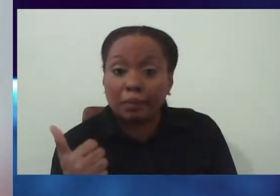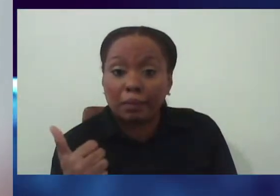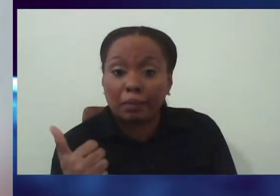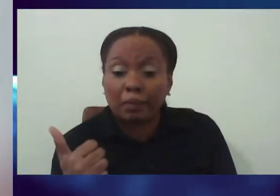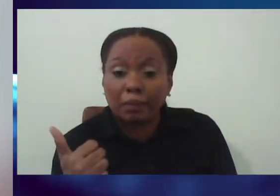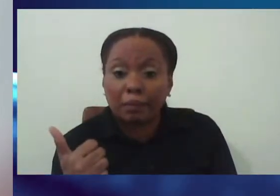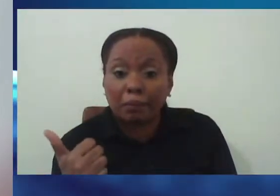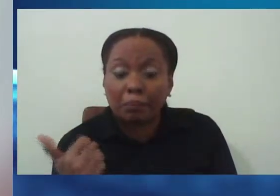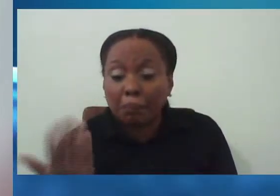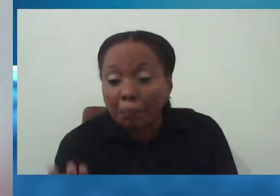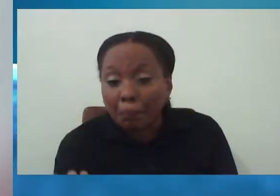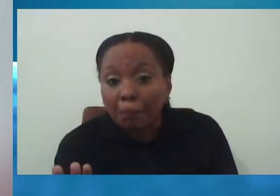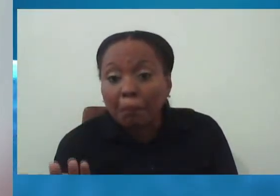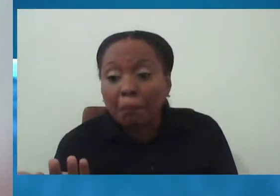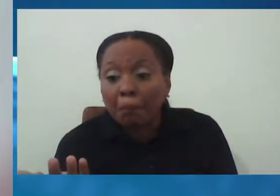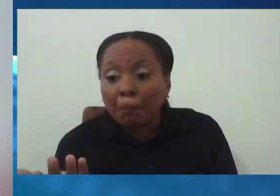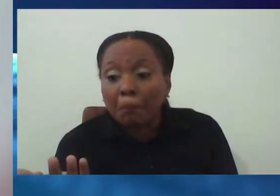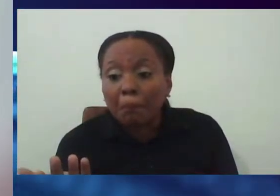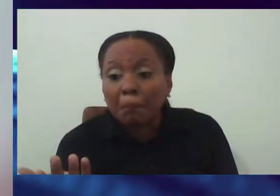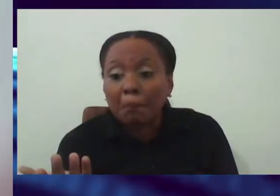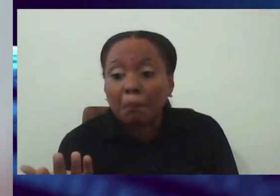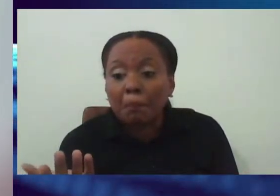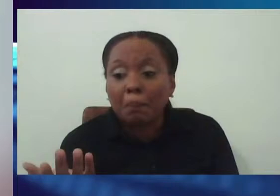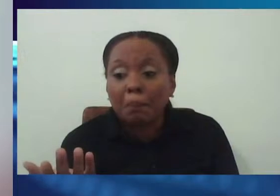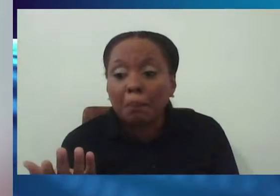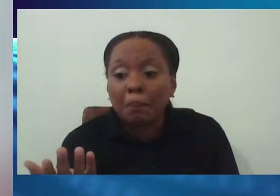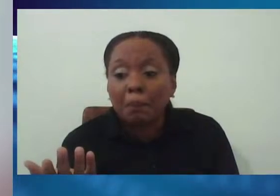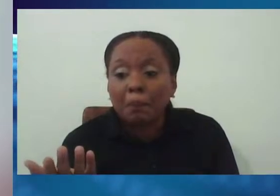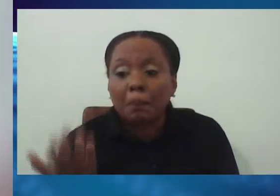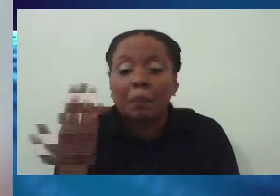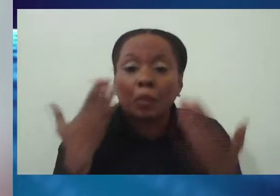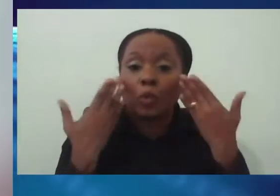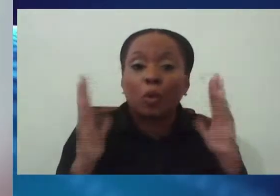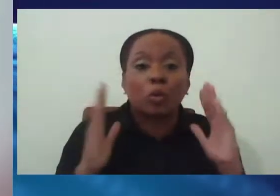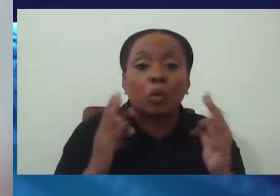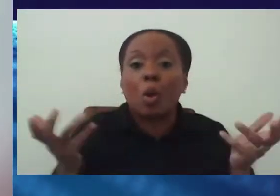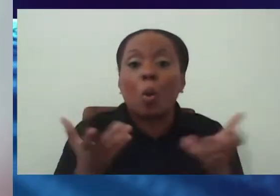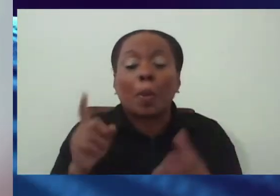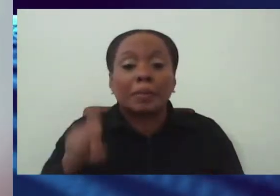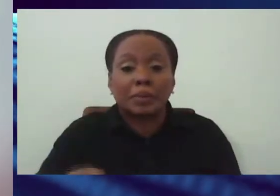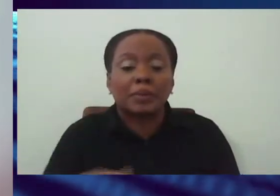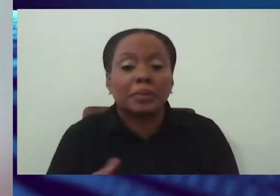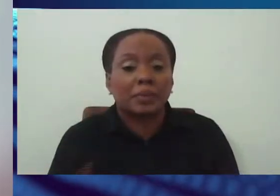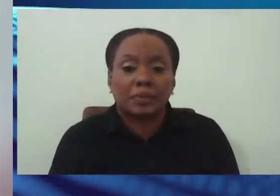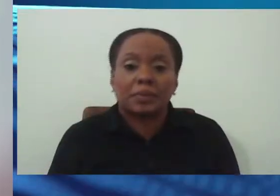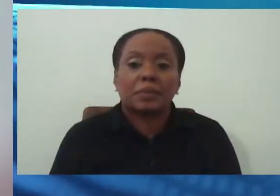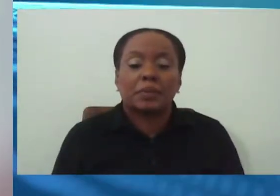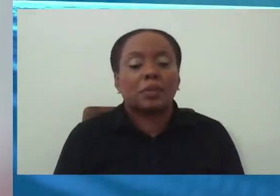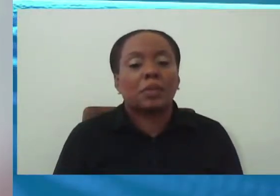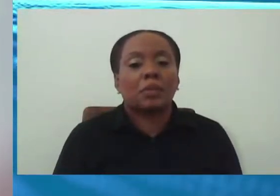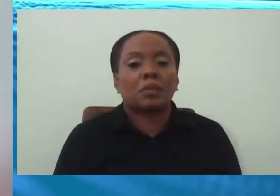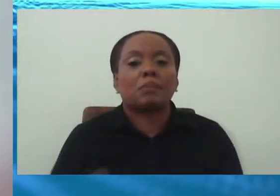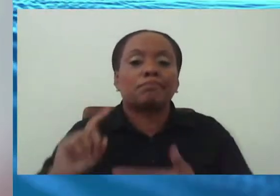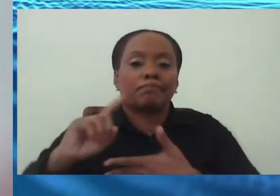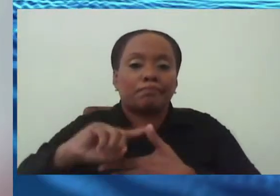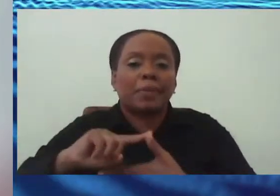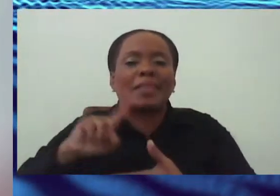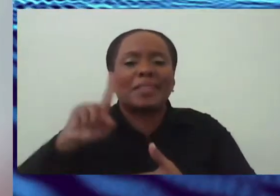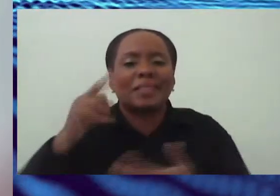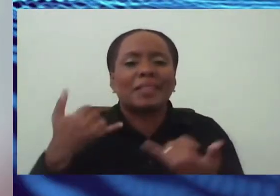there may be a difference whether an intervention is made or not. So one, people need to be